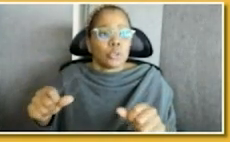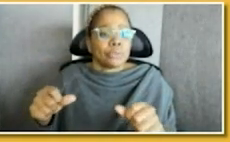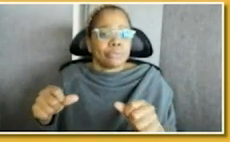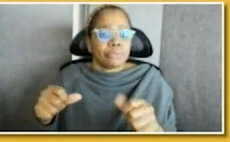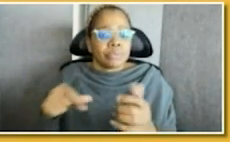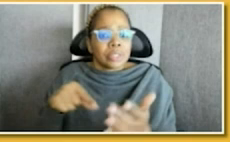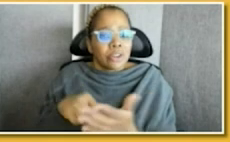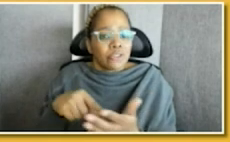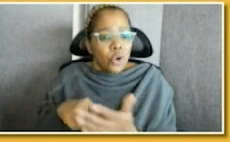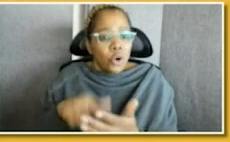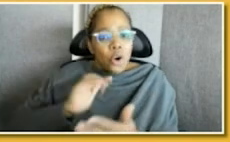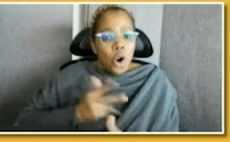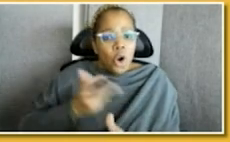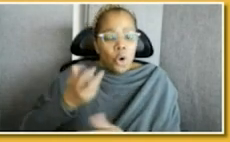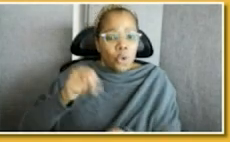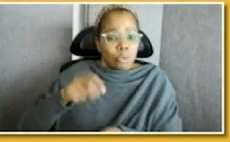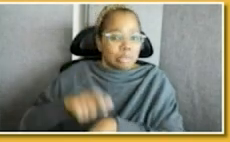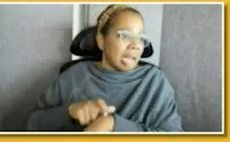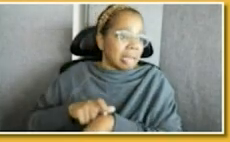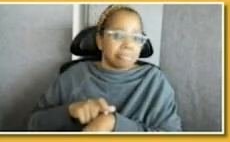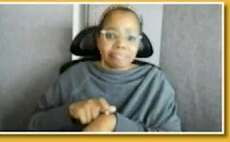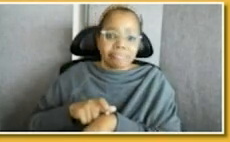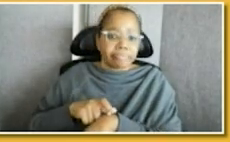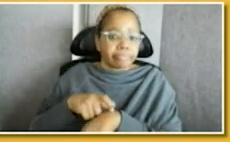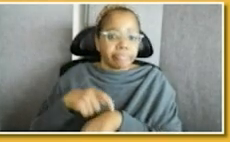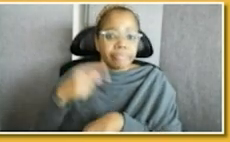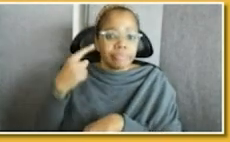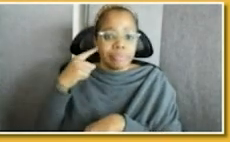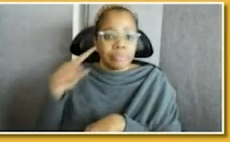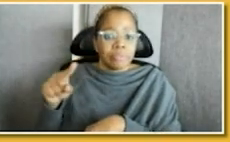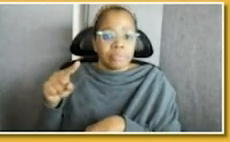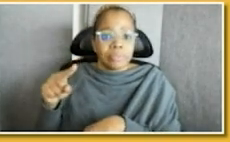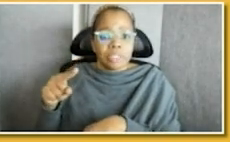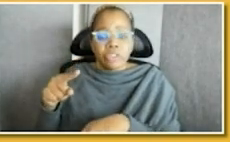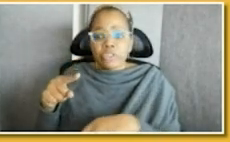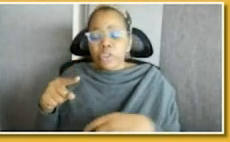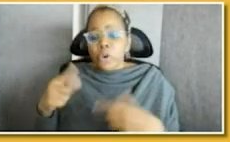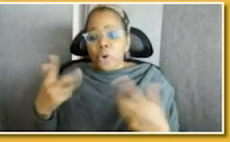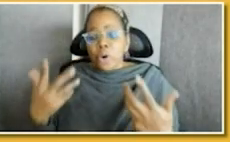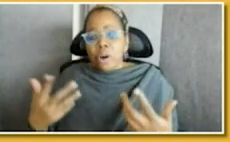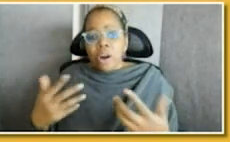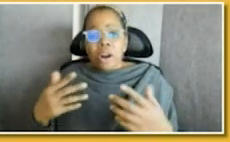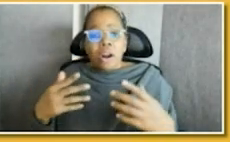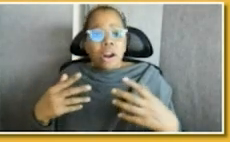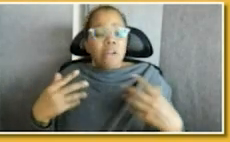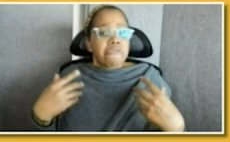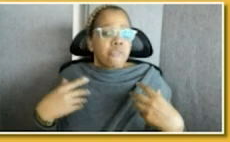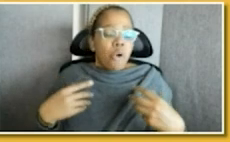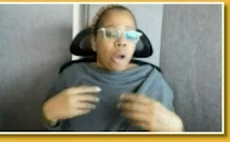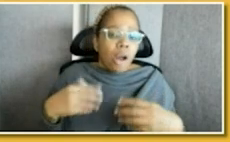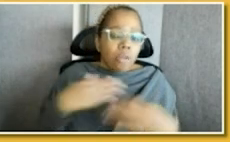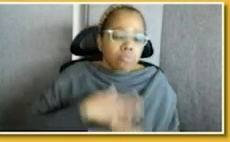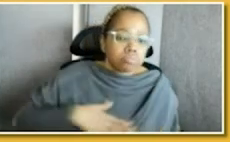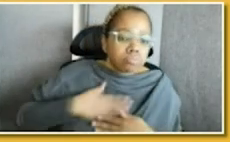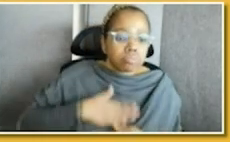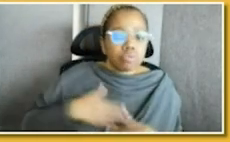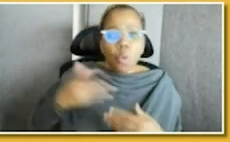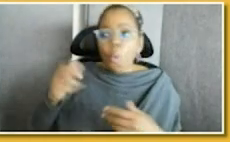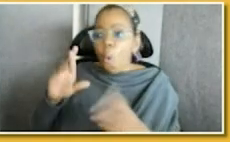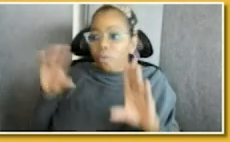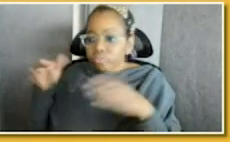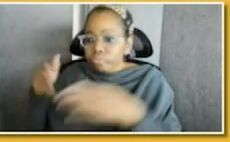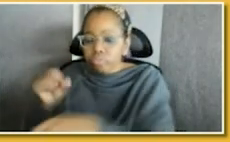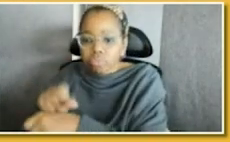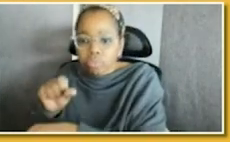own time for, you know, for enrichment or for focusing. I mean, there's a lot of work to do, you know, and maybe it's